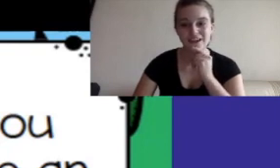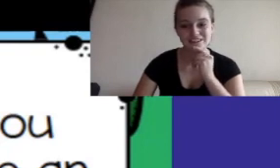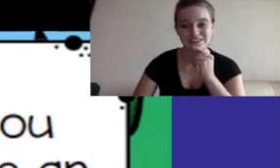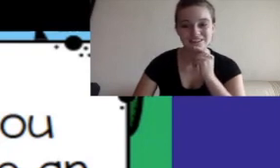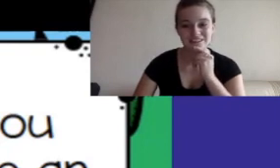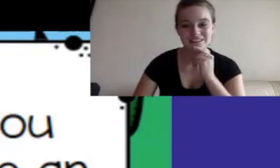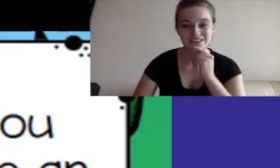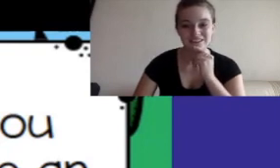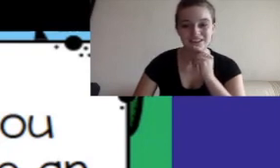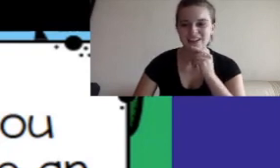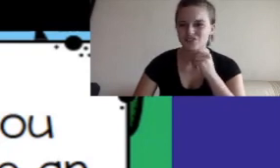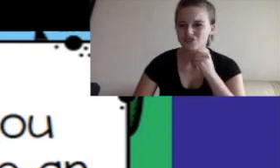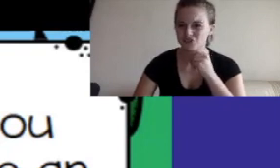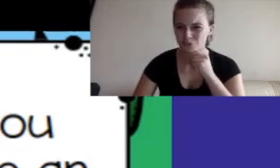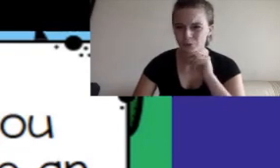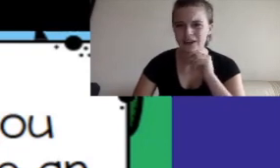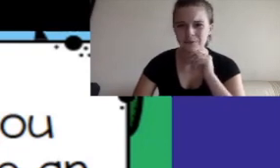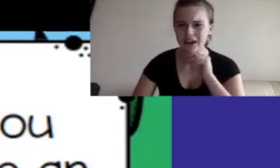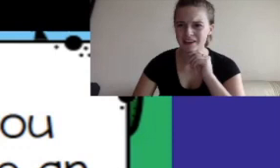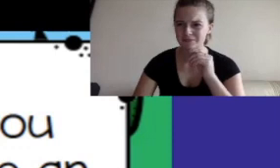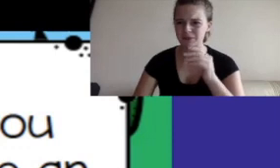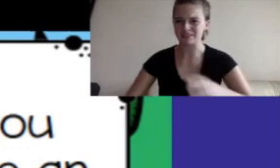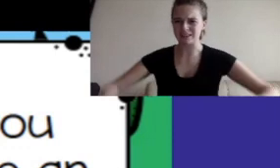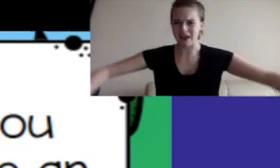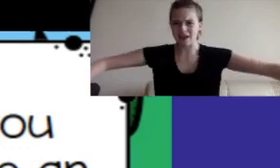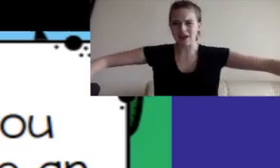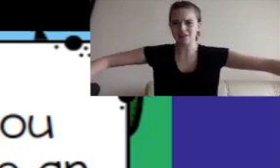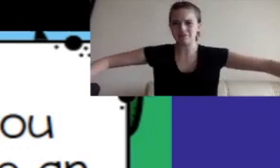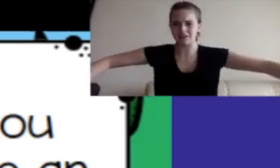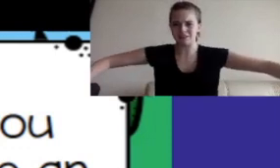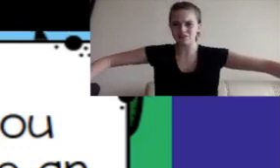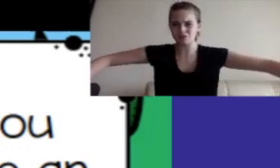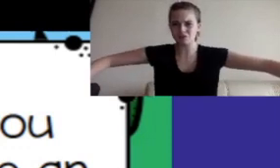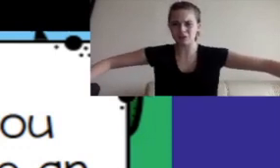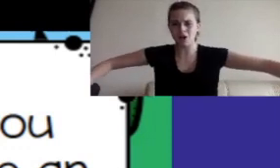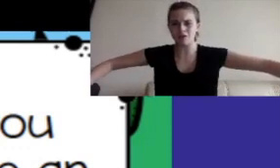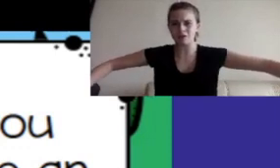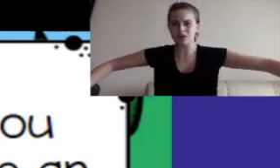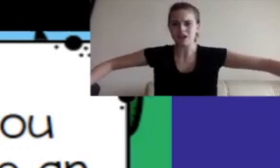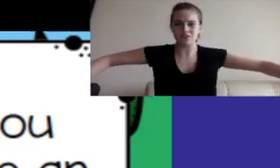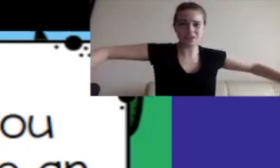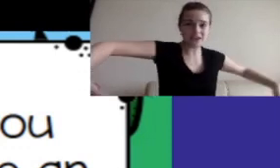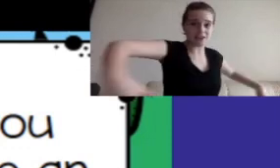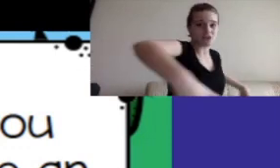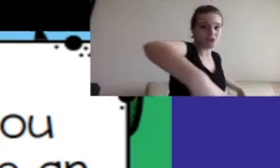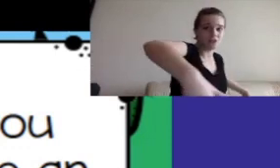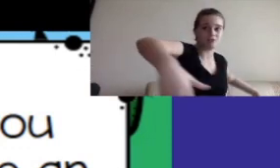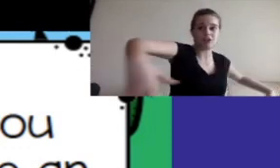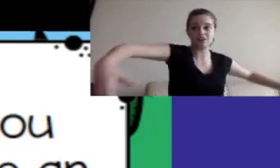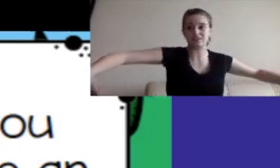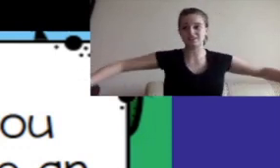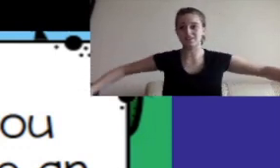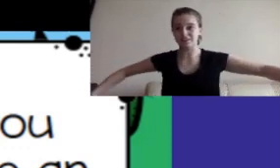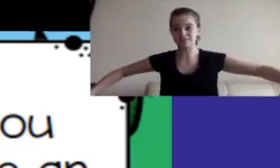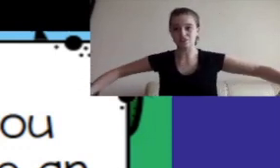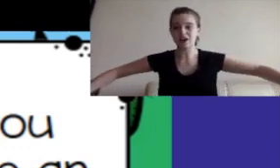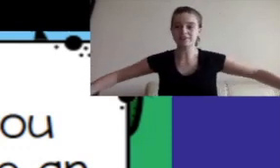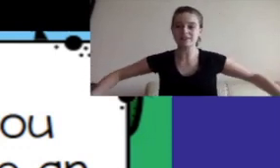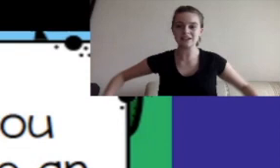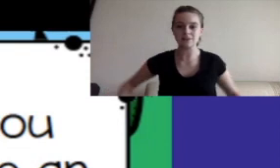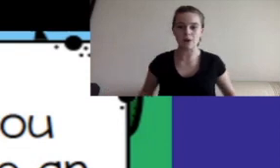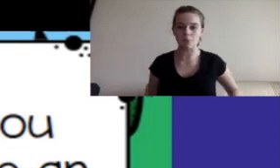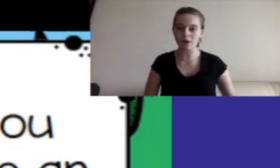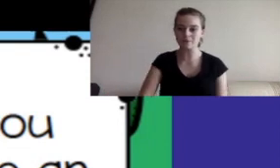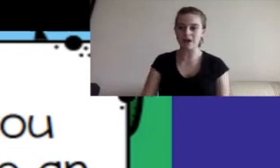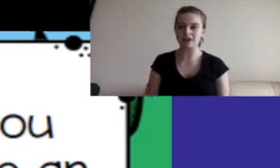weight in straight paths because an elephant is so large that they can't turn very easily. So you